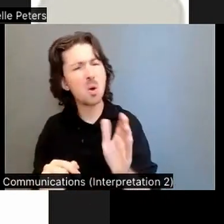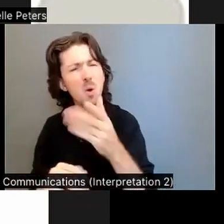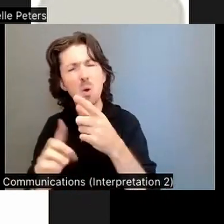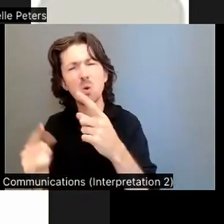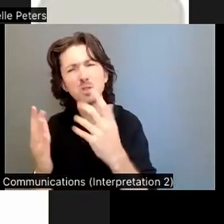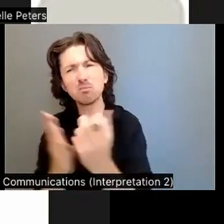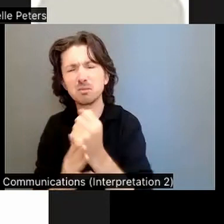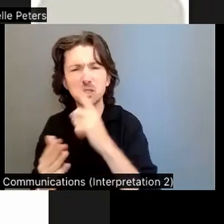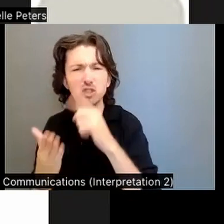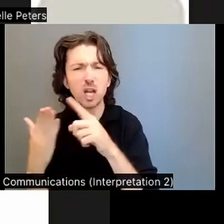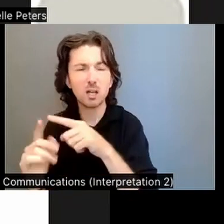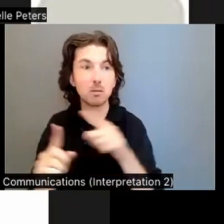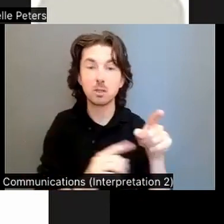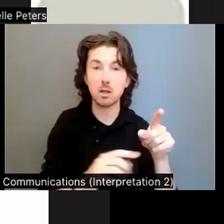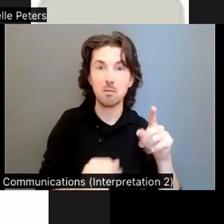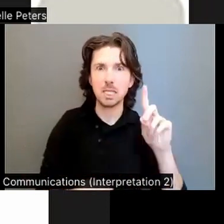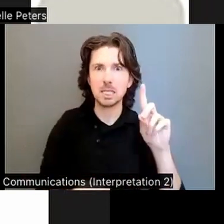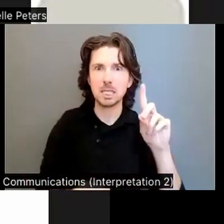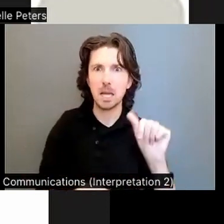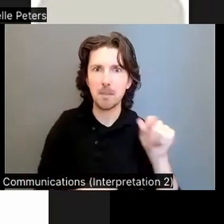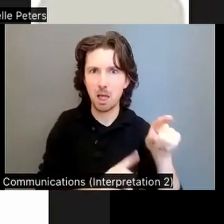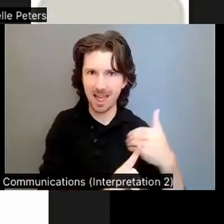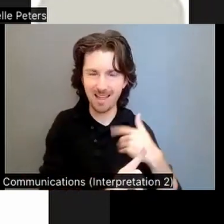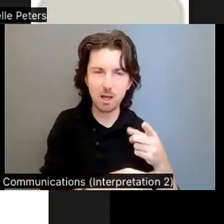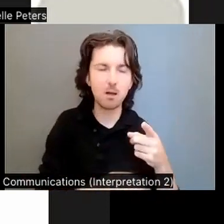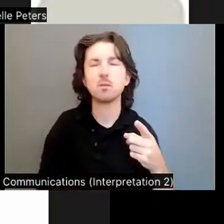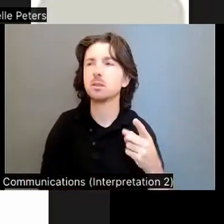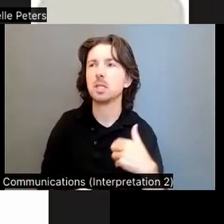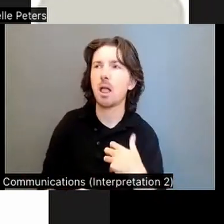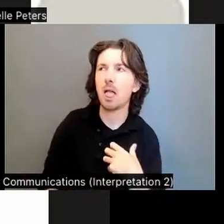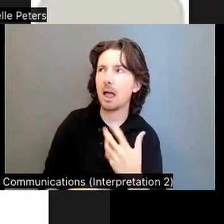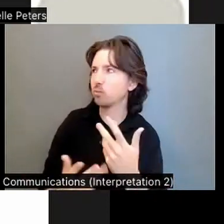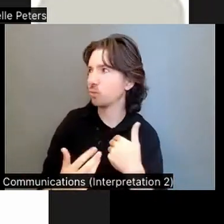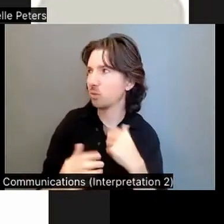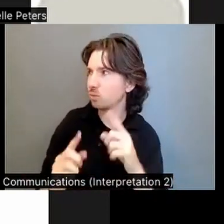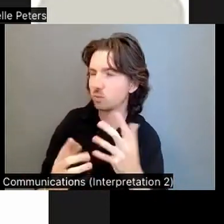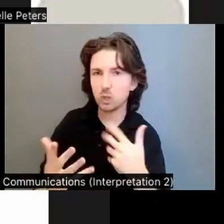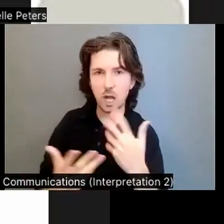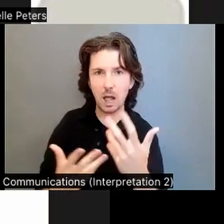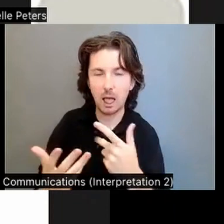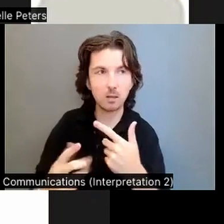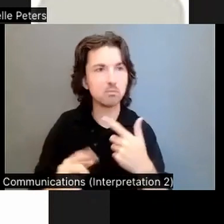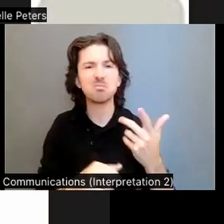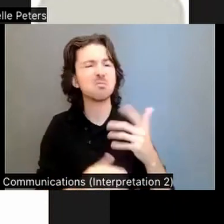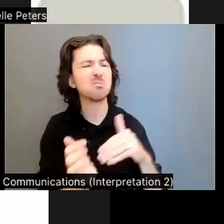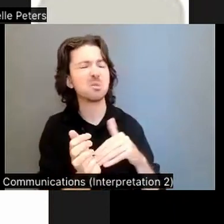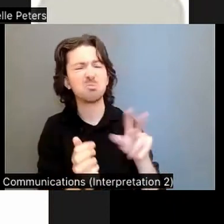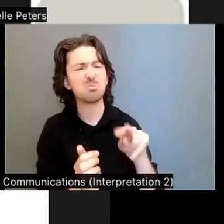about people, healthcare providers projecting how they think someone will do